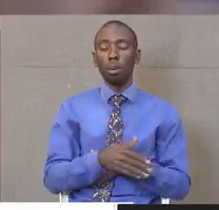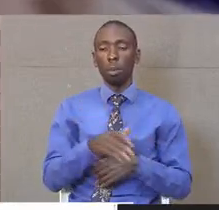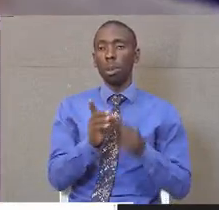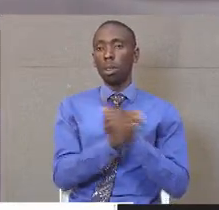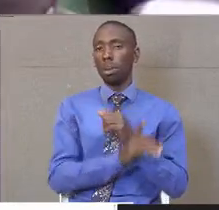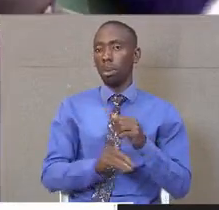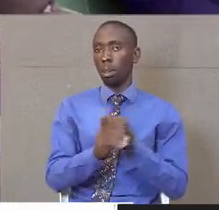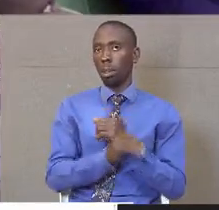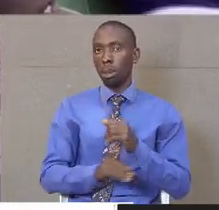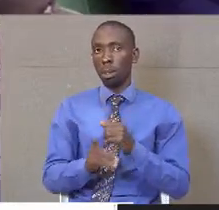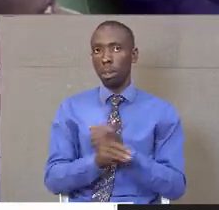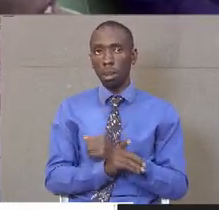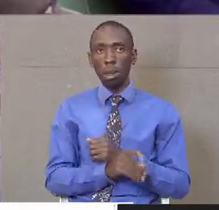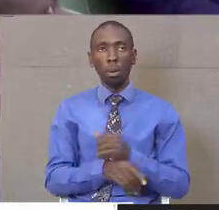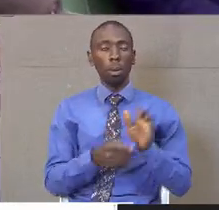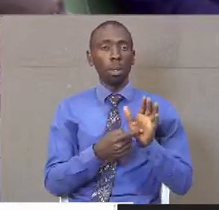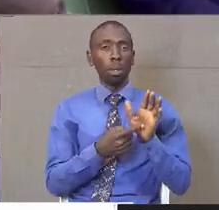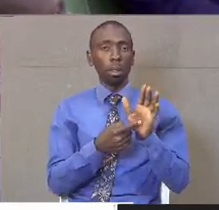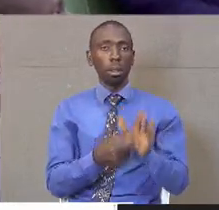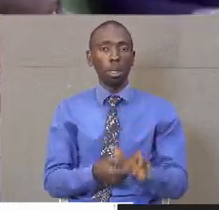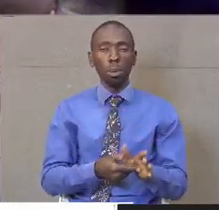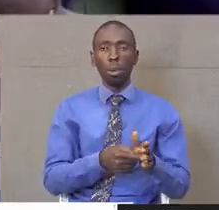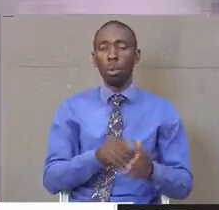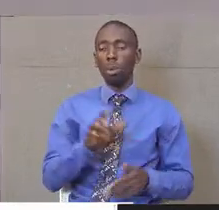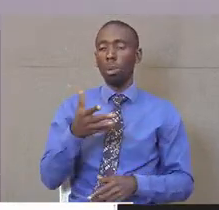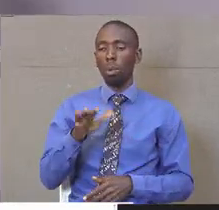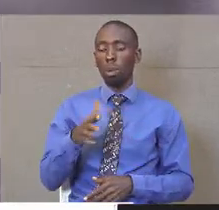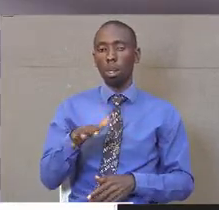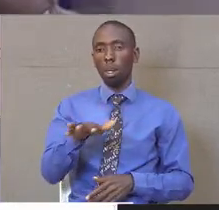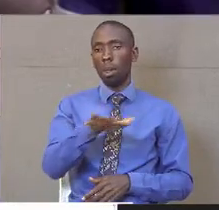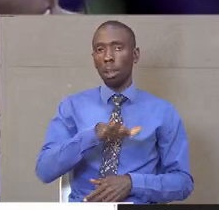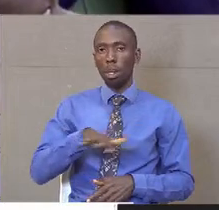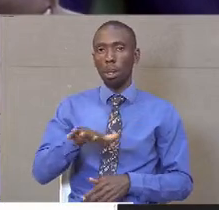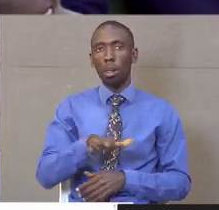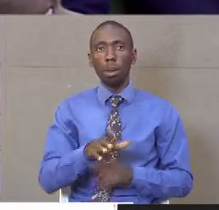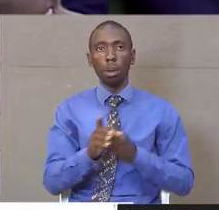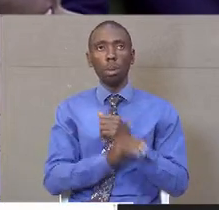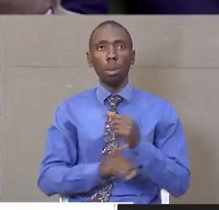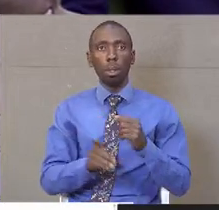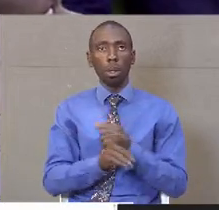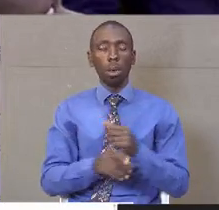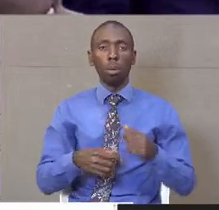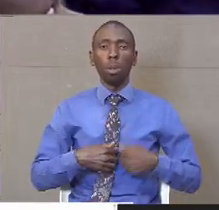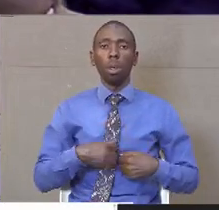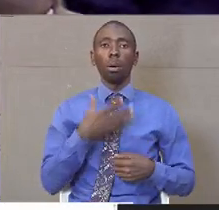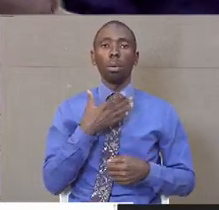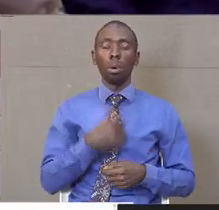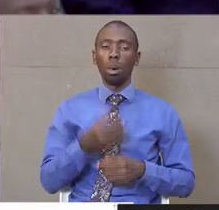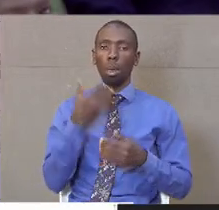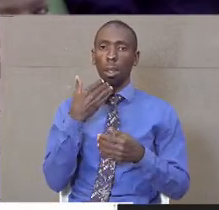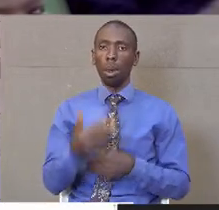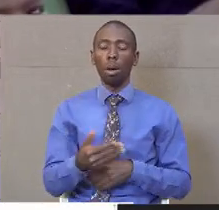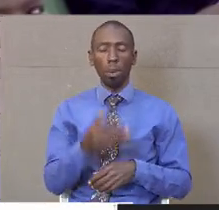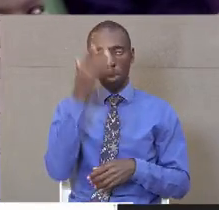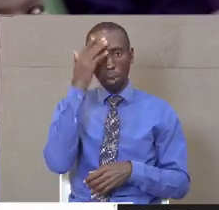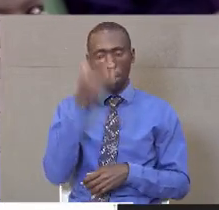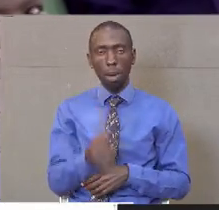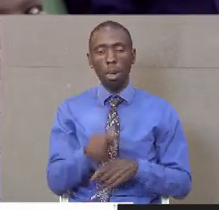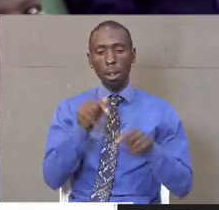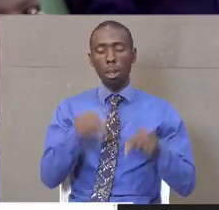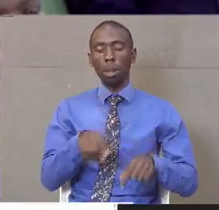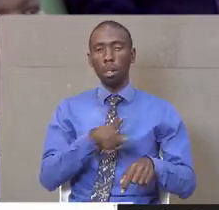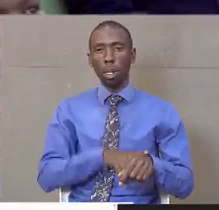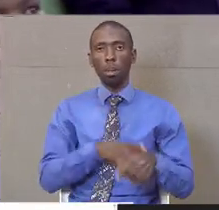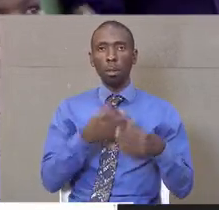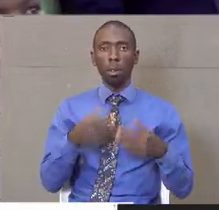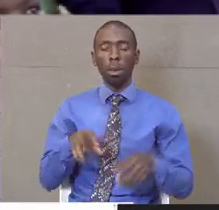districts. For instance, on the islands, and I want to salute you for this time remembering the islands,